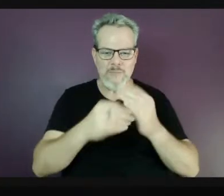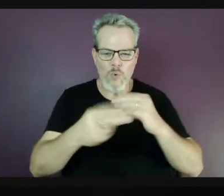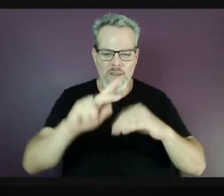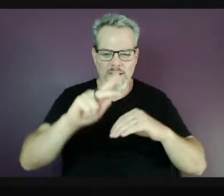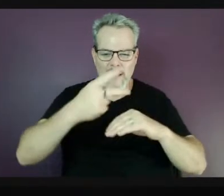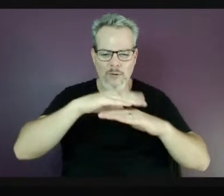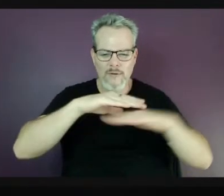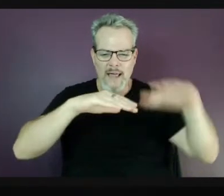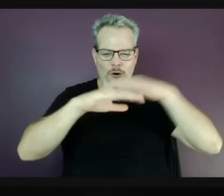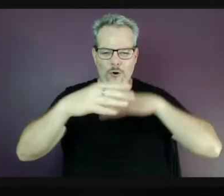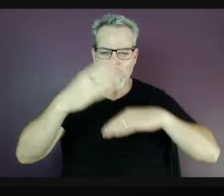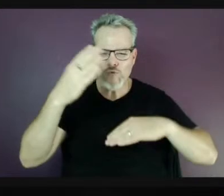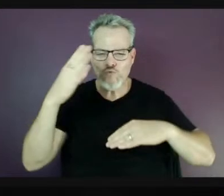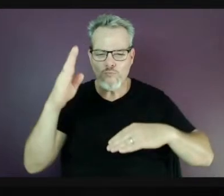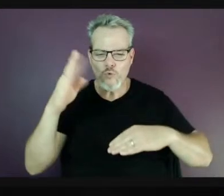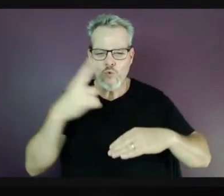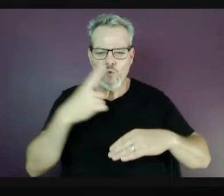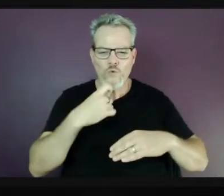intrusion there.